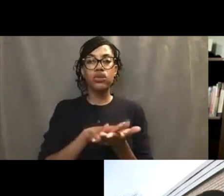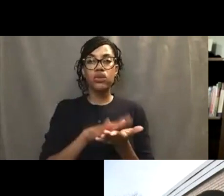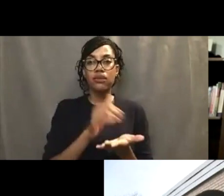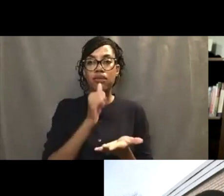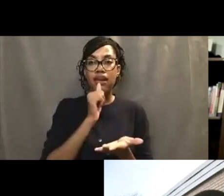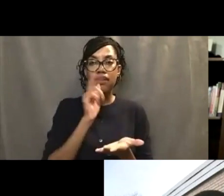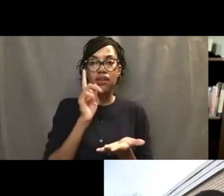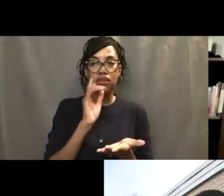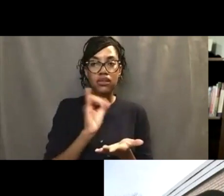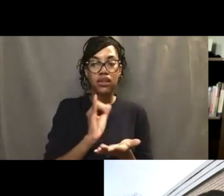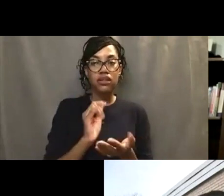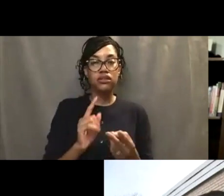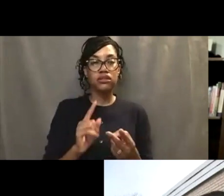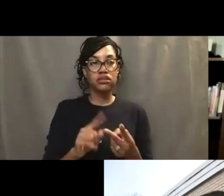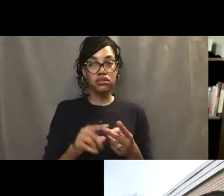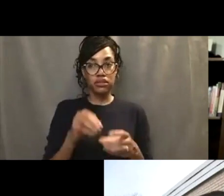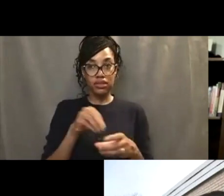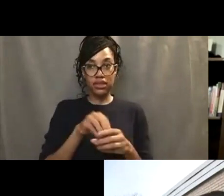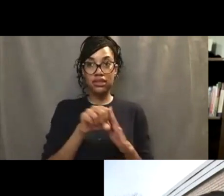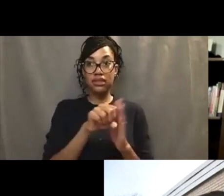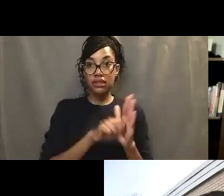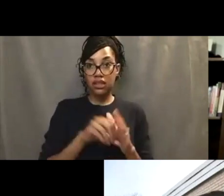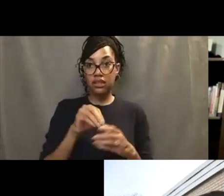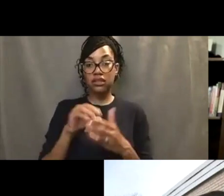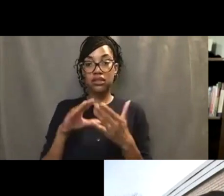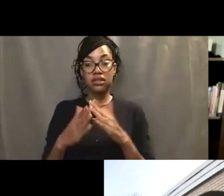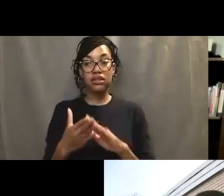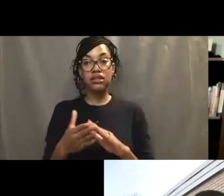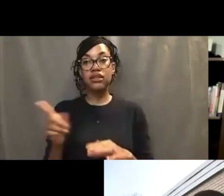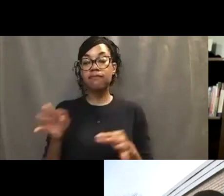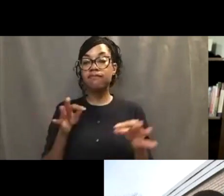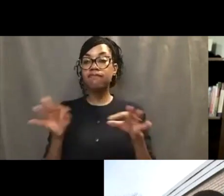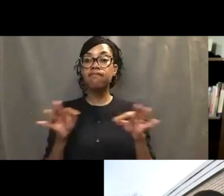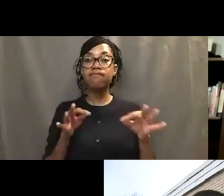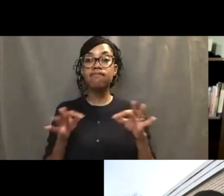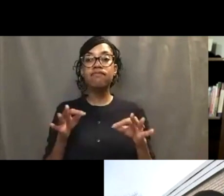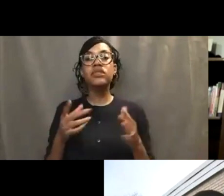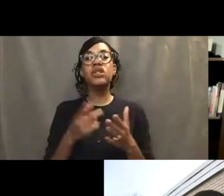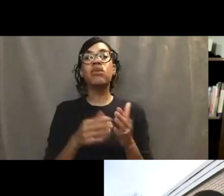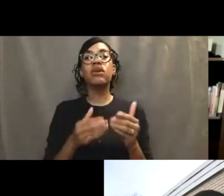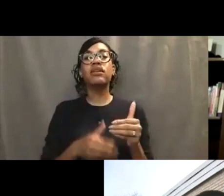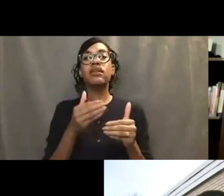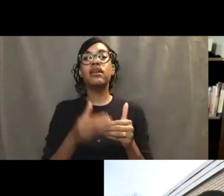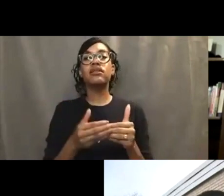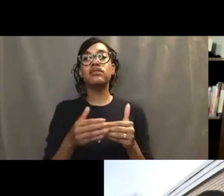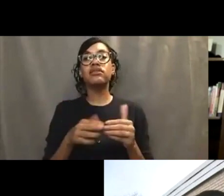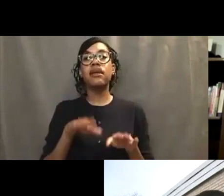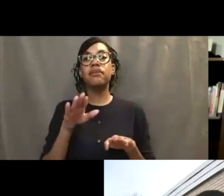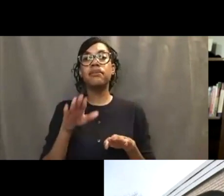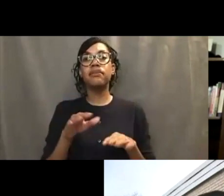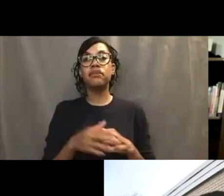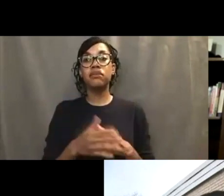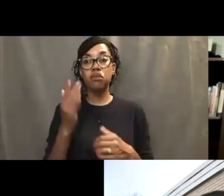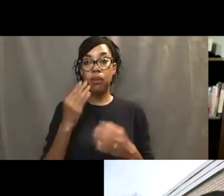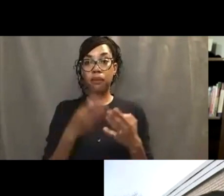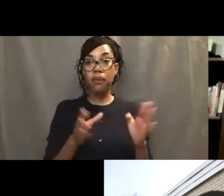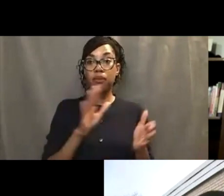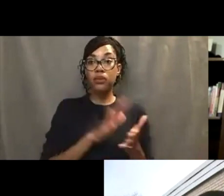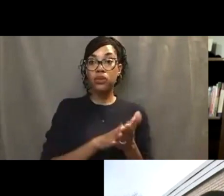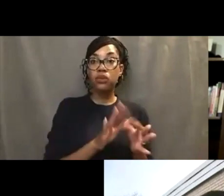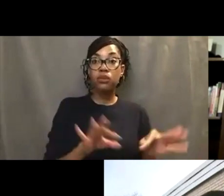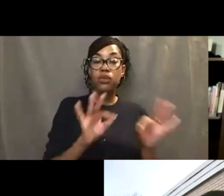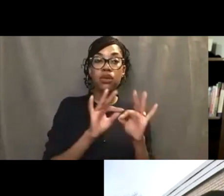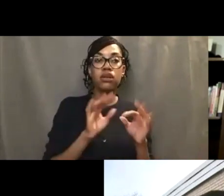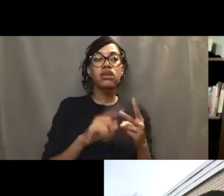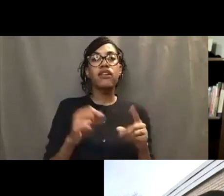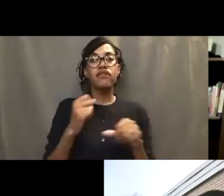Wisconsin, in the city of Milwaukee, and what are the next steps. Why are public schools important? What are we fighting for?